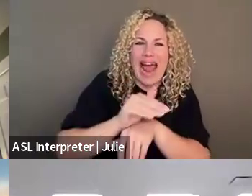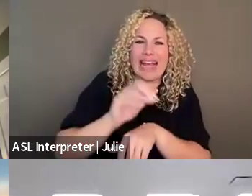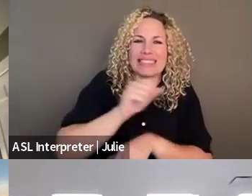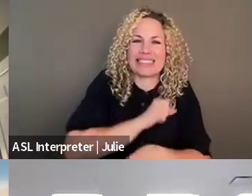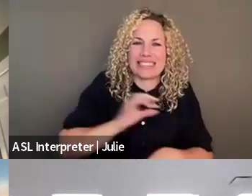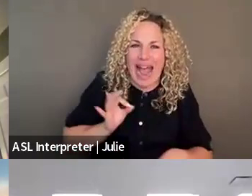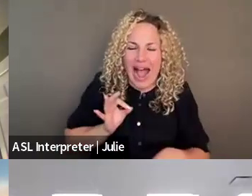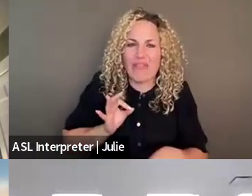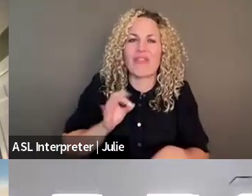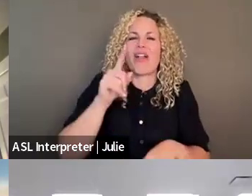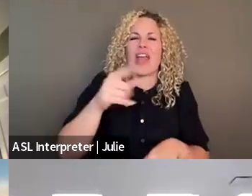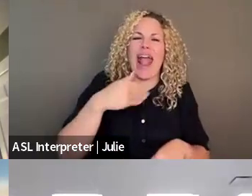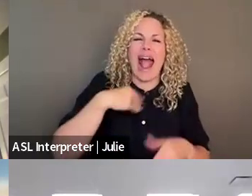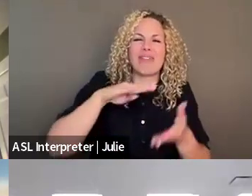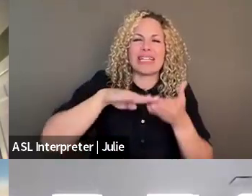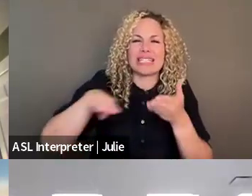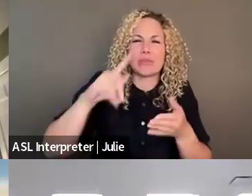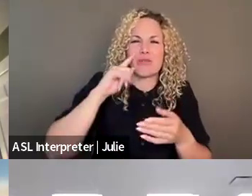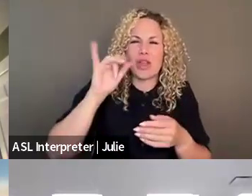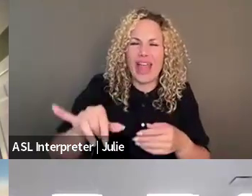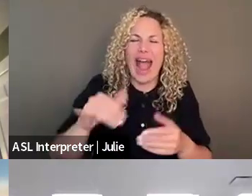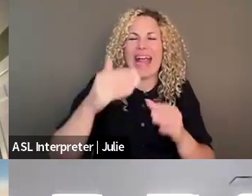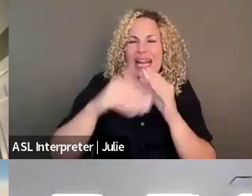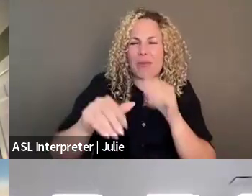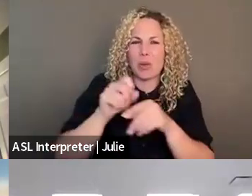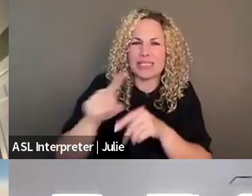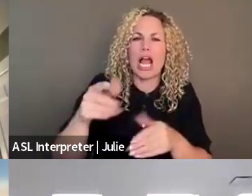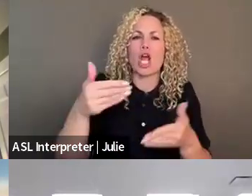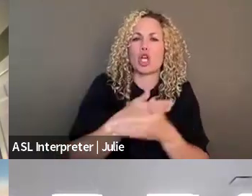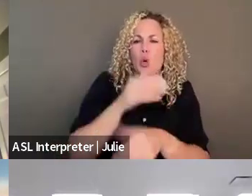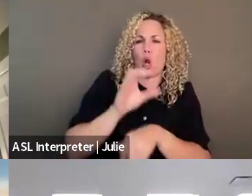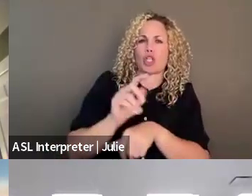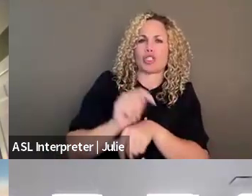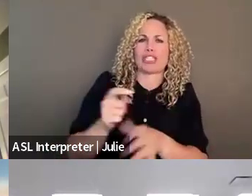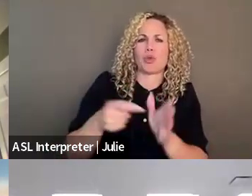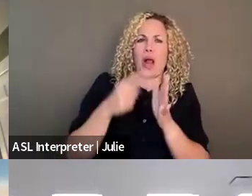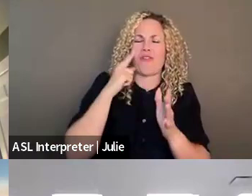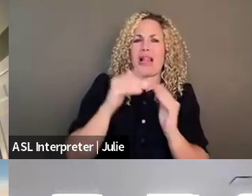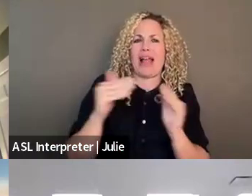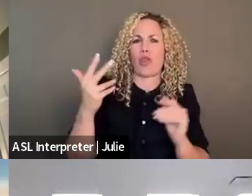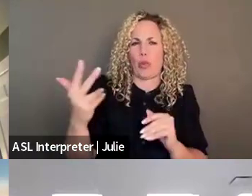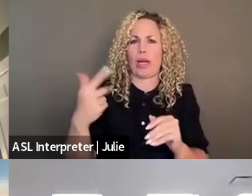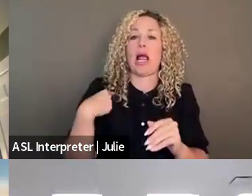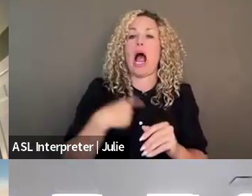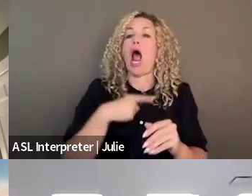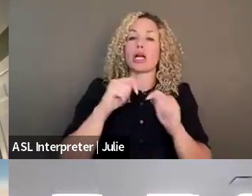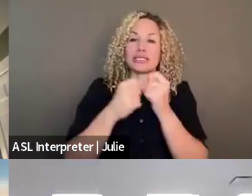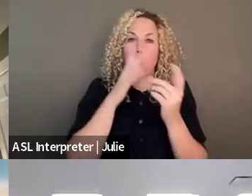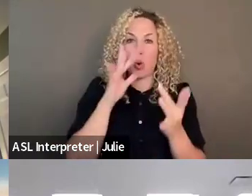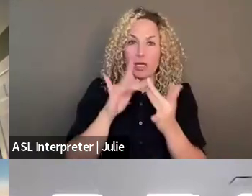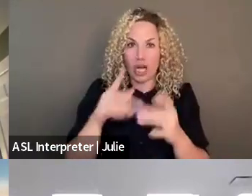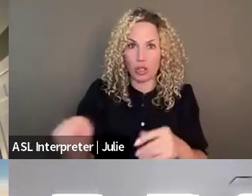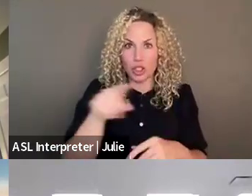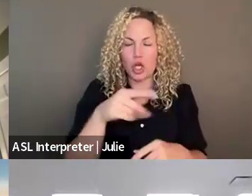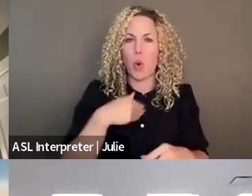there's an email sent out, just kind of the process for that, and also the new consultation requirements for level 3. So our team will be reaching out to you.